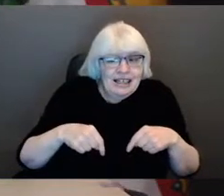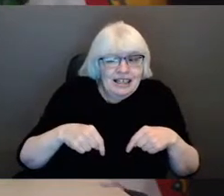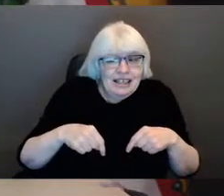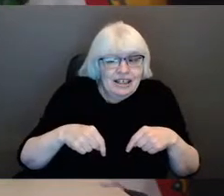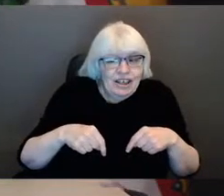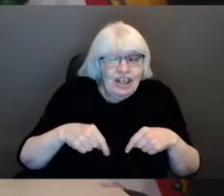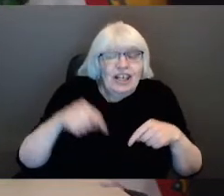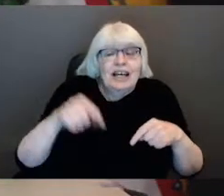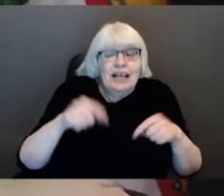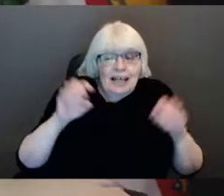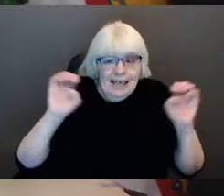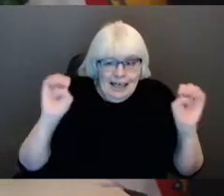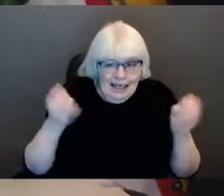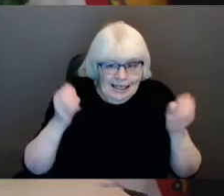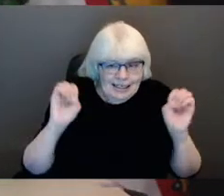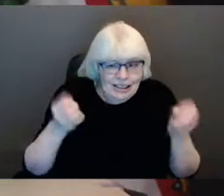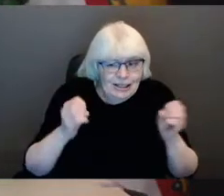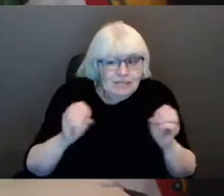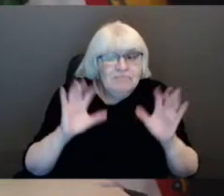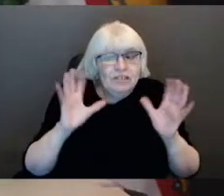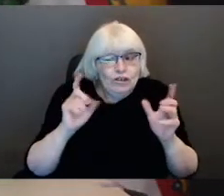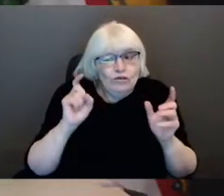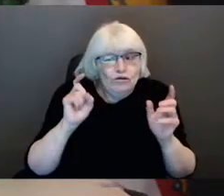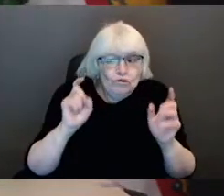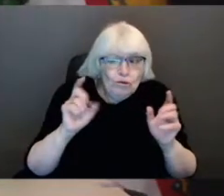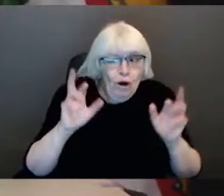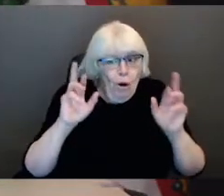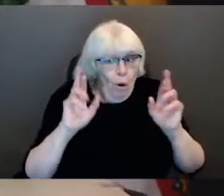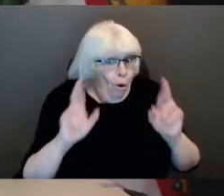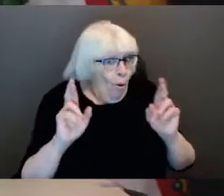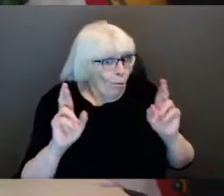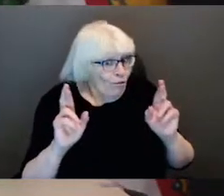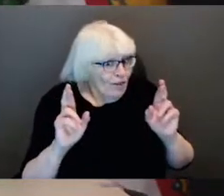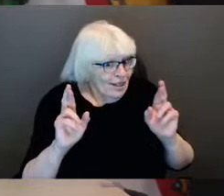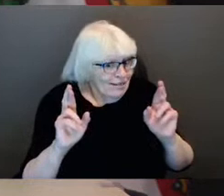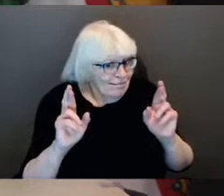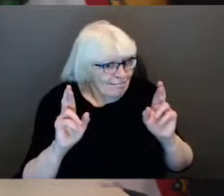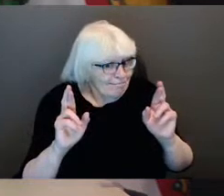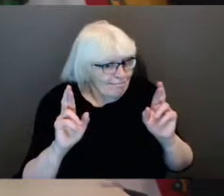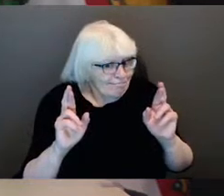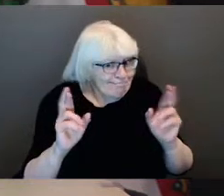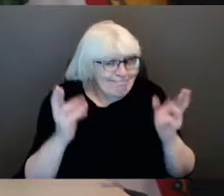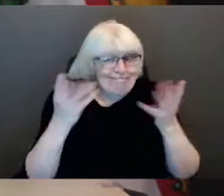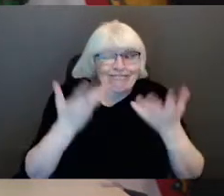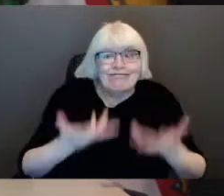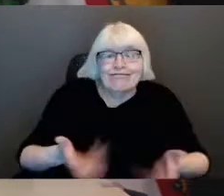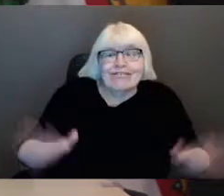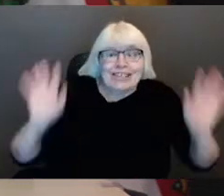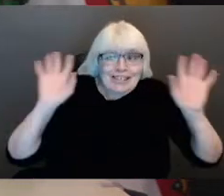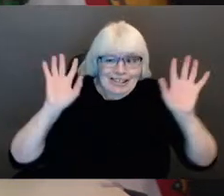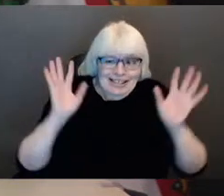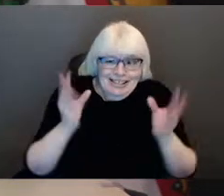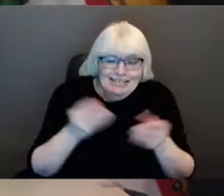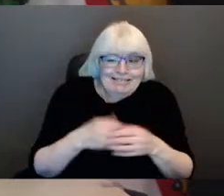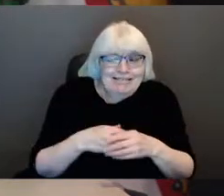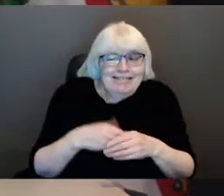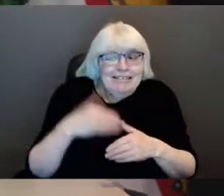hold her through that completely, but that's sort of where we seem to be trending here for sure.